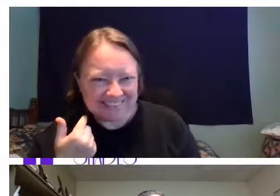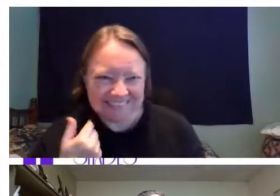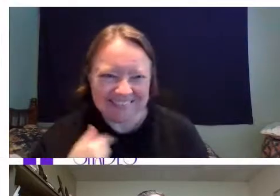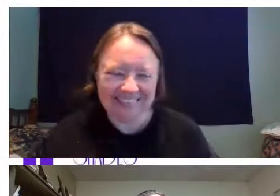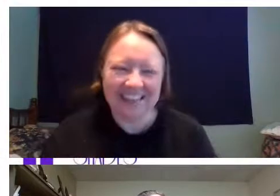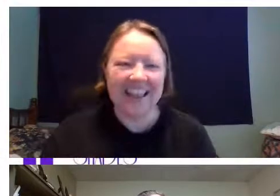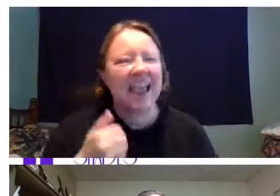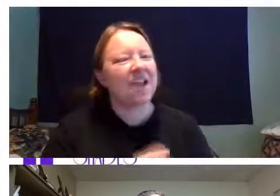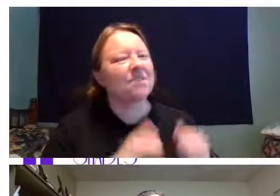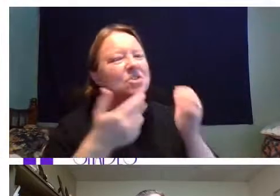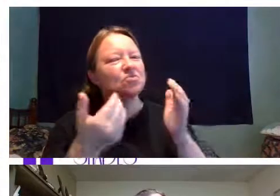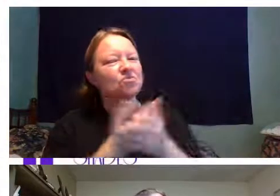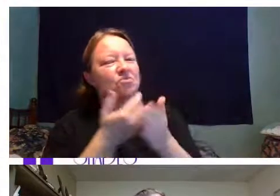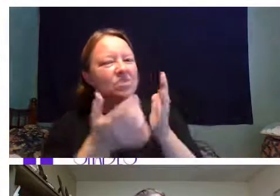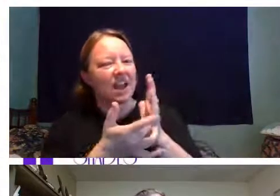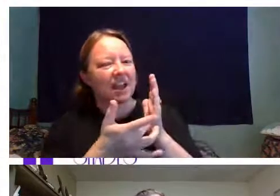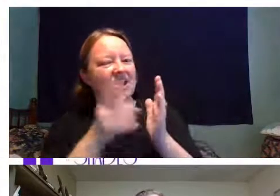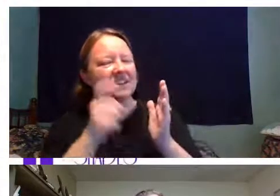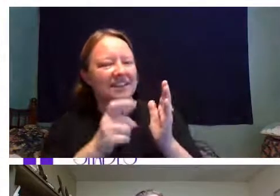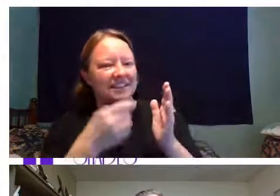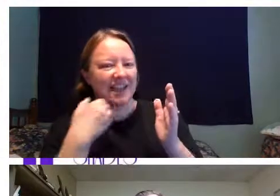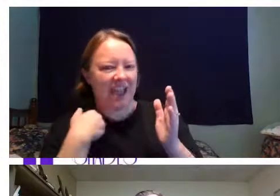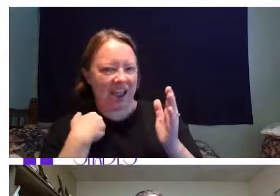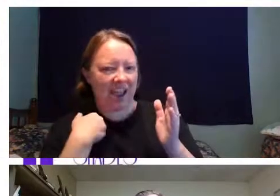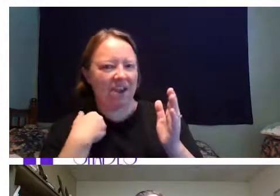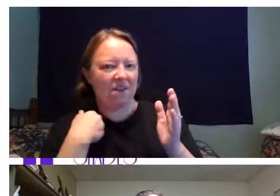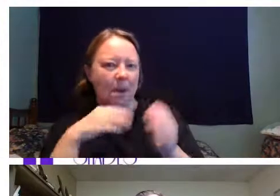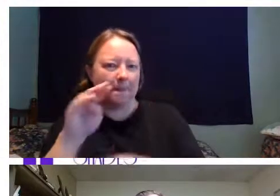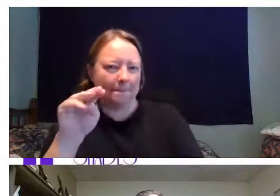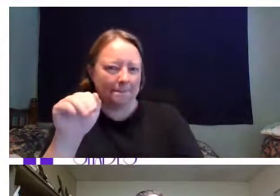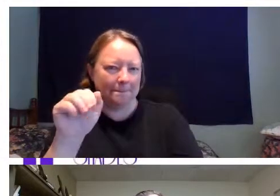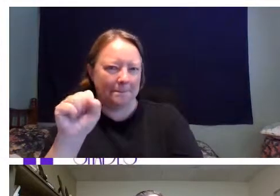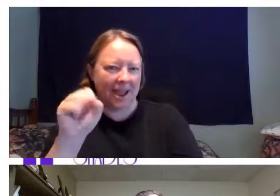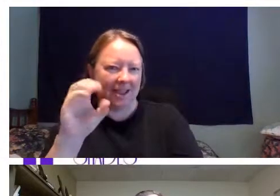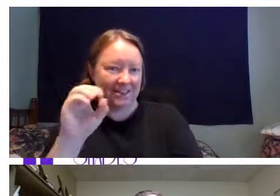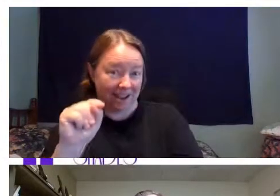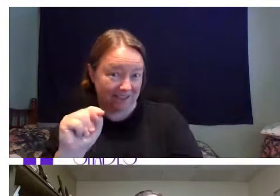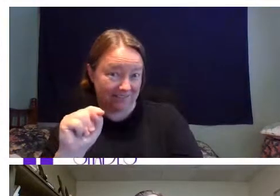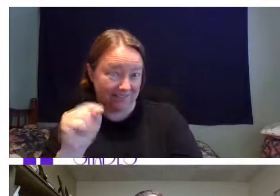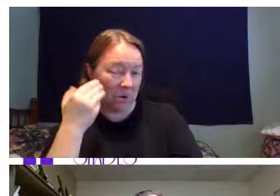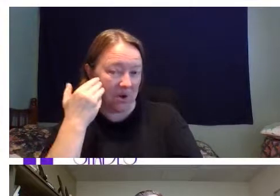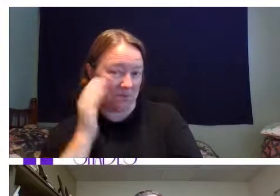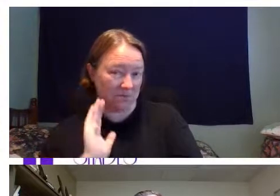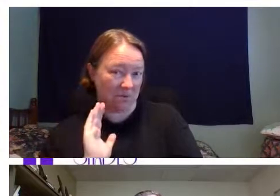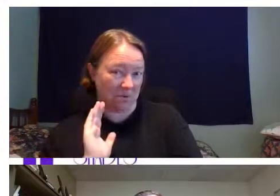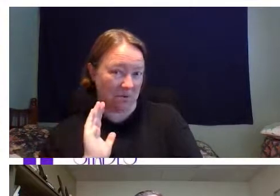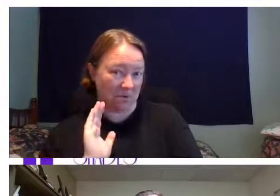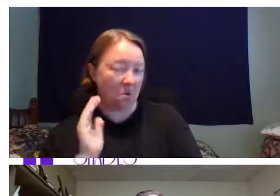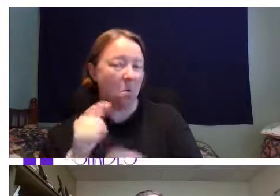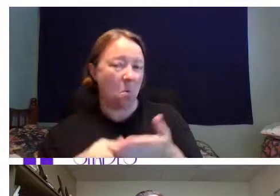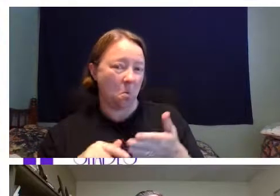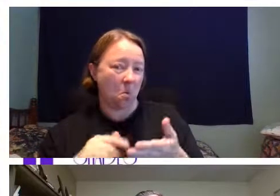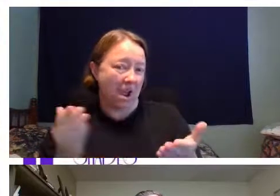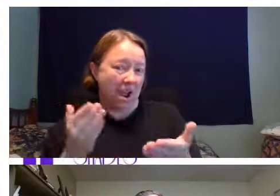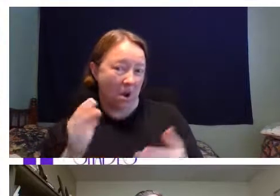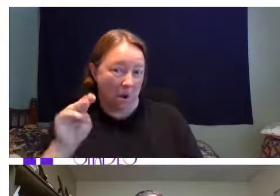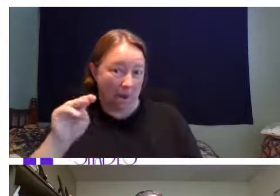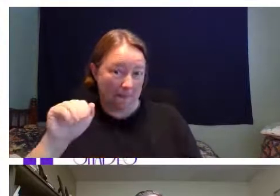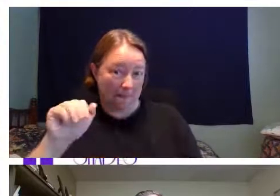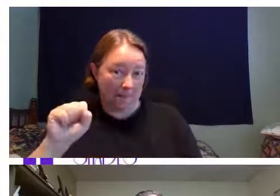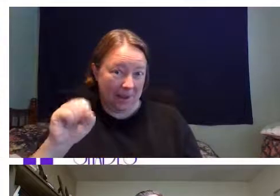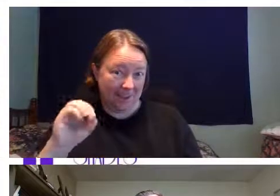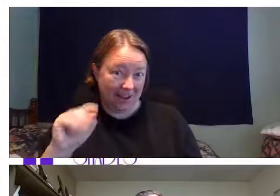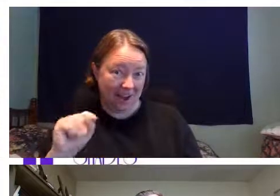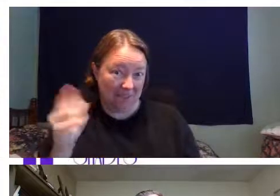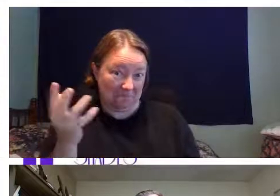Every new technology needs a mascot. So I don't know what our mascot is,